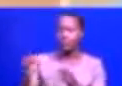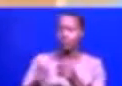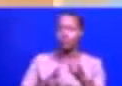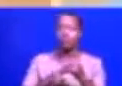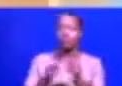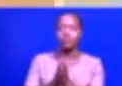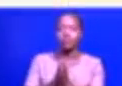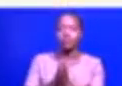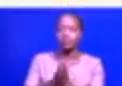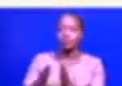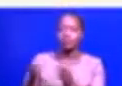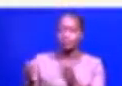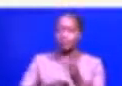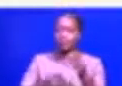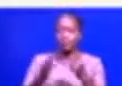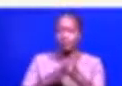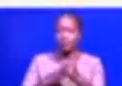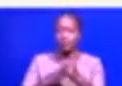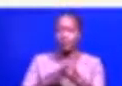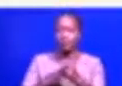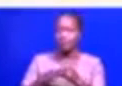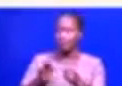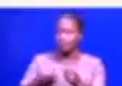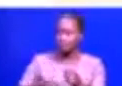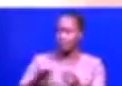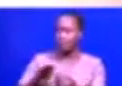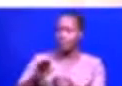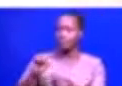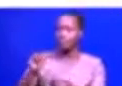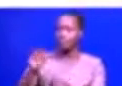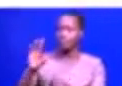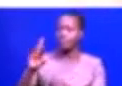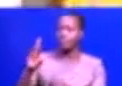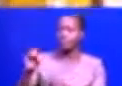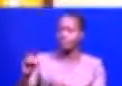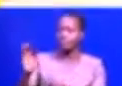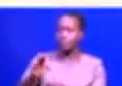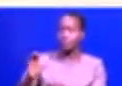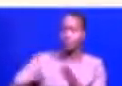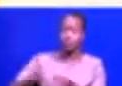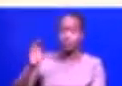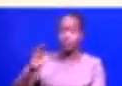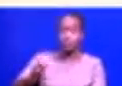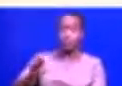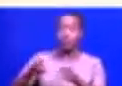our Lionesses will also be going for Afro Basket qualifiers. Remember that